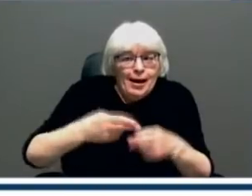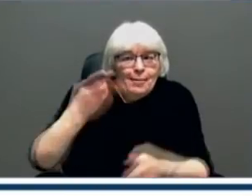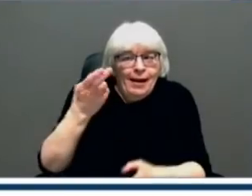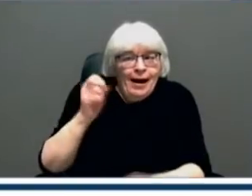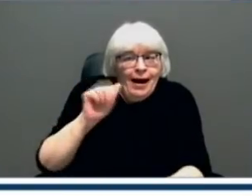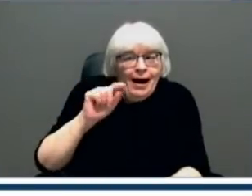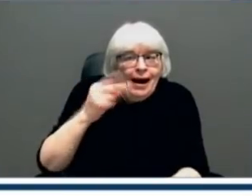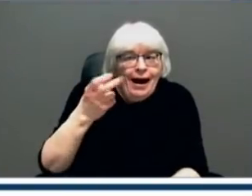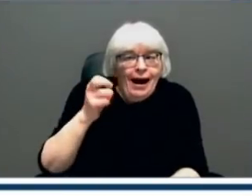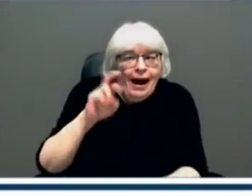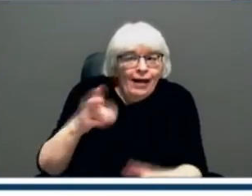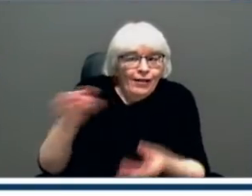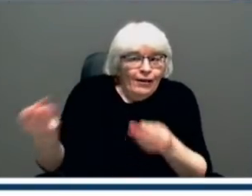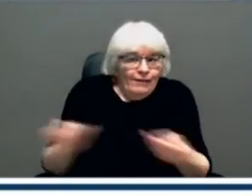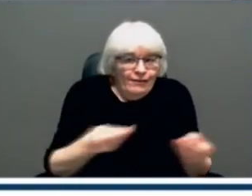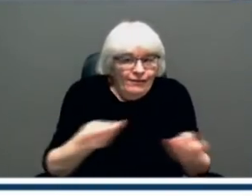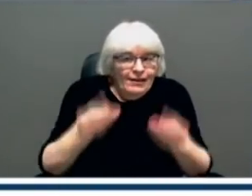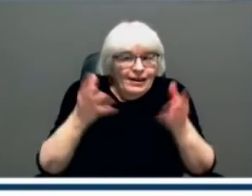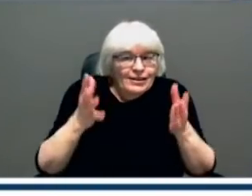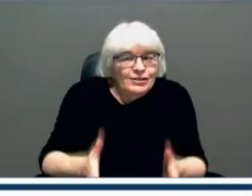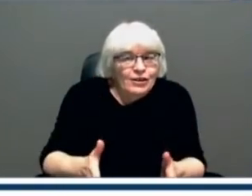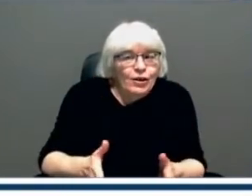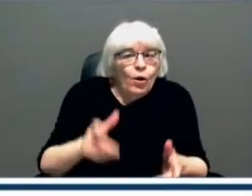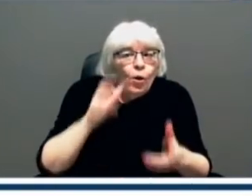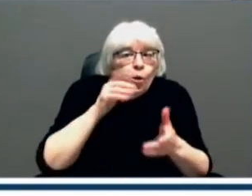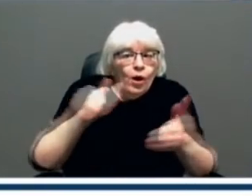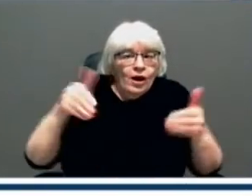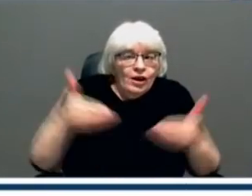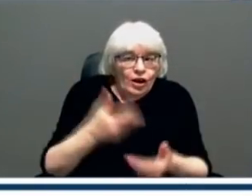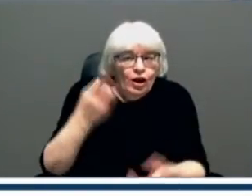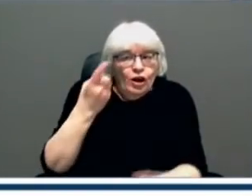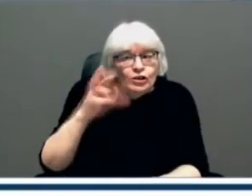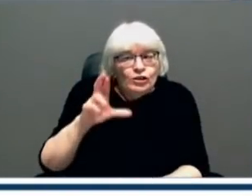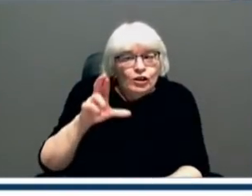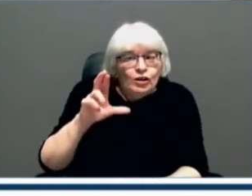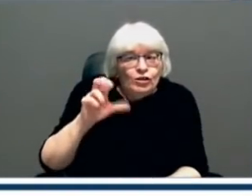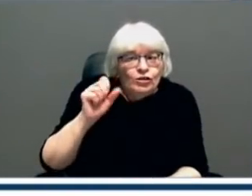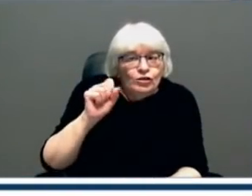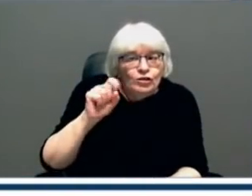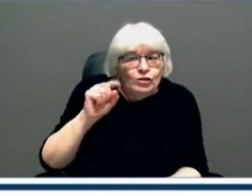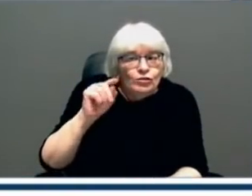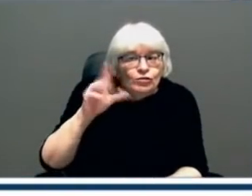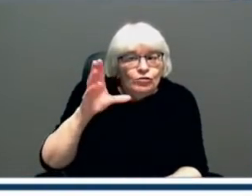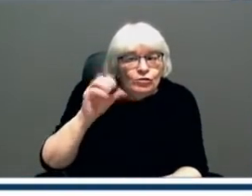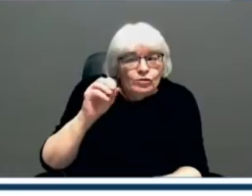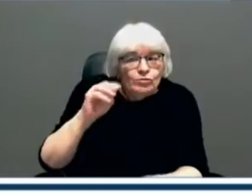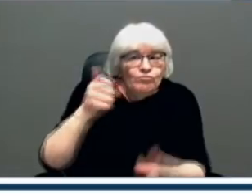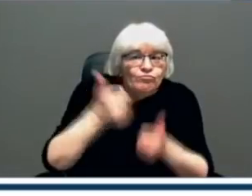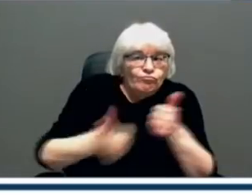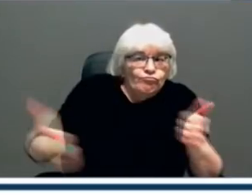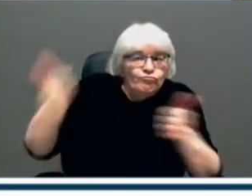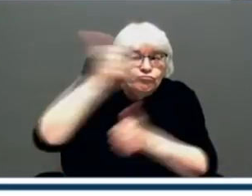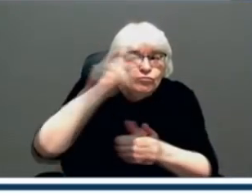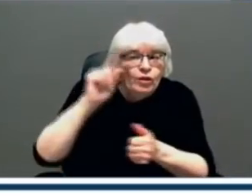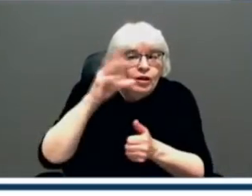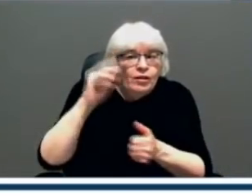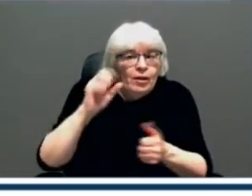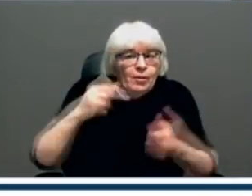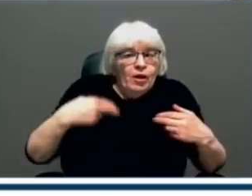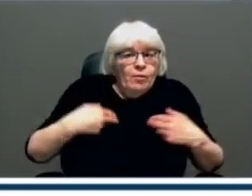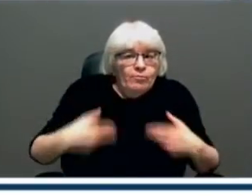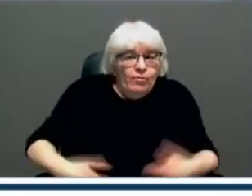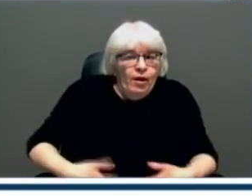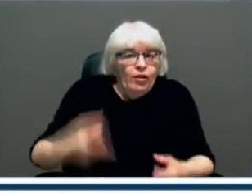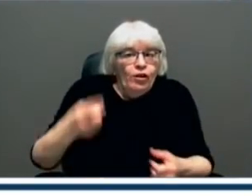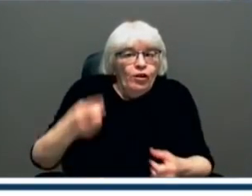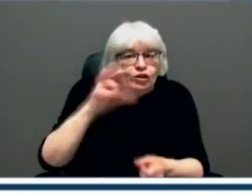to introduce Dr. Robert Strang, Chief Medical Officer of Health for Nova Scotia, and Dr. Shelley Deeks, Deputy